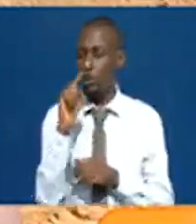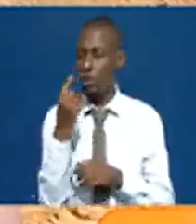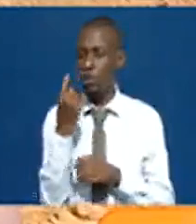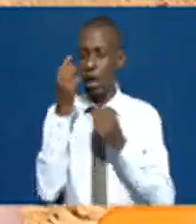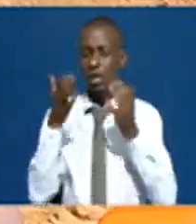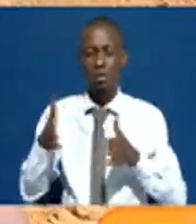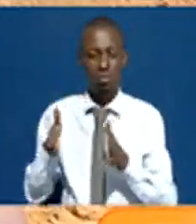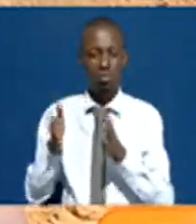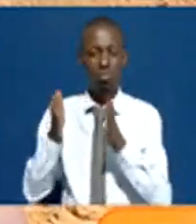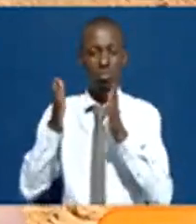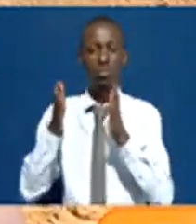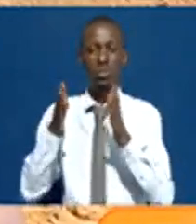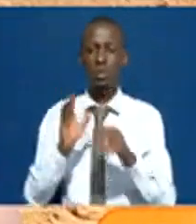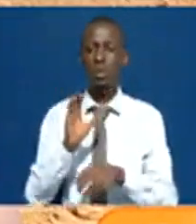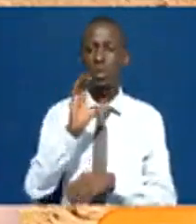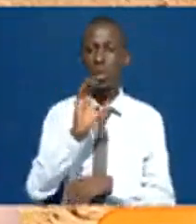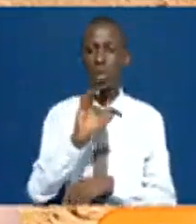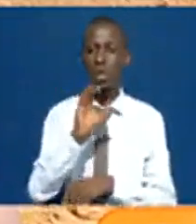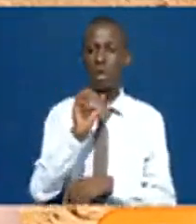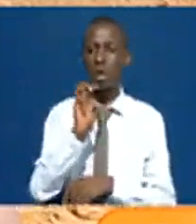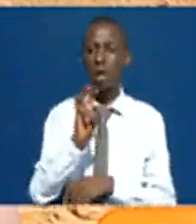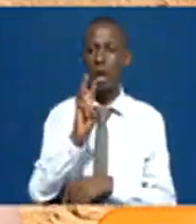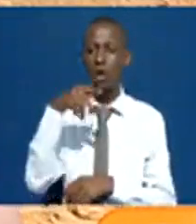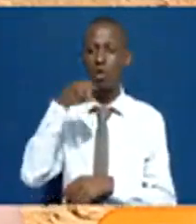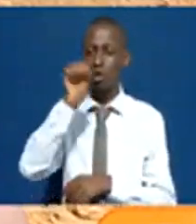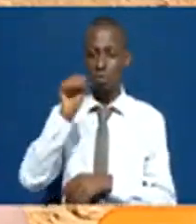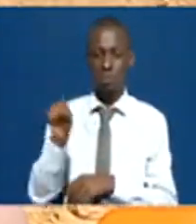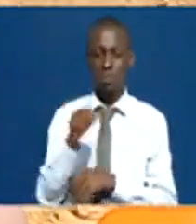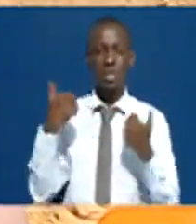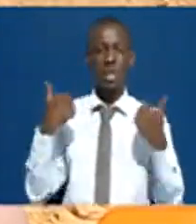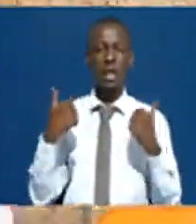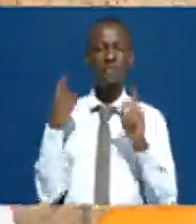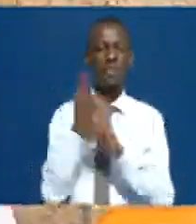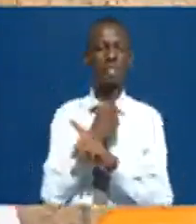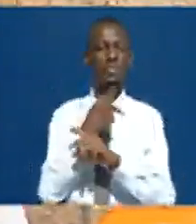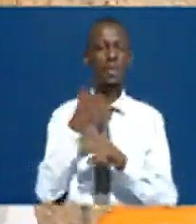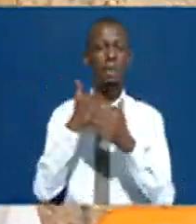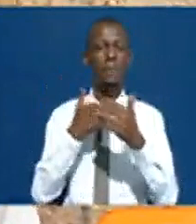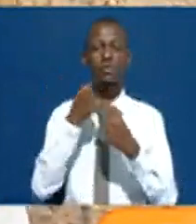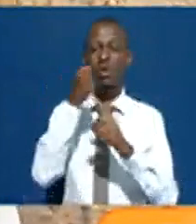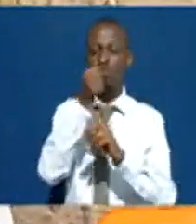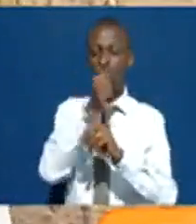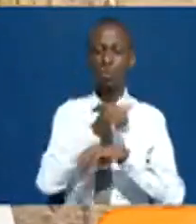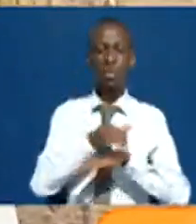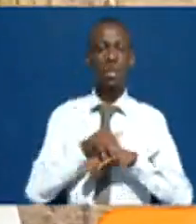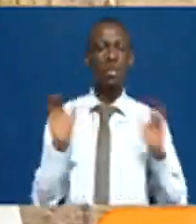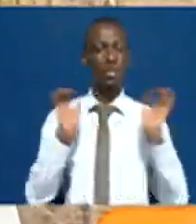cowpeas. Sasa nikaona tofauti kubwa na nilikuwa sipati chochote kwa shamba. When I used it,